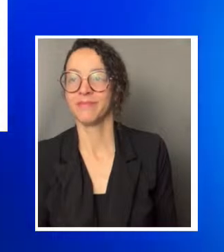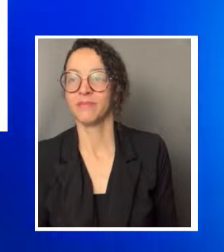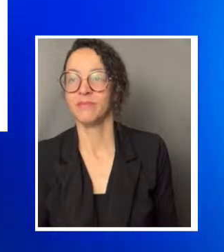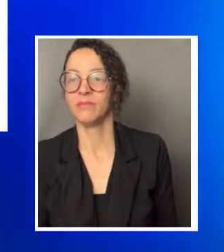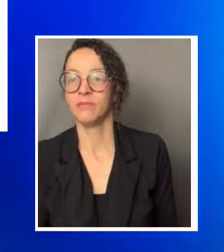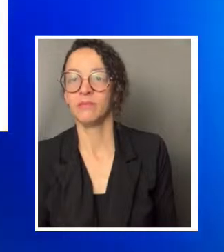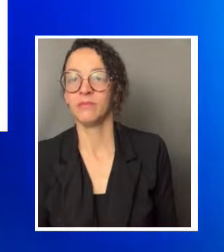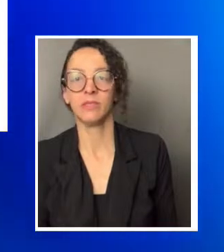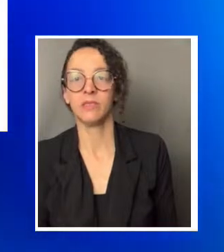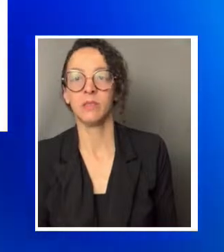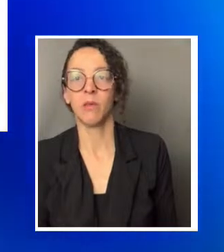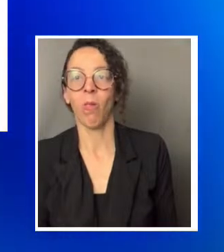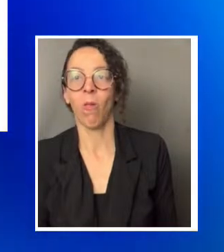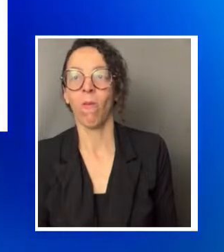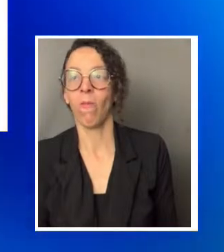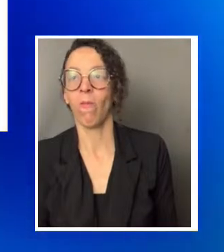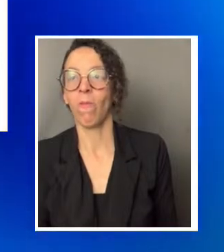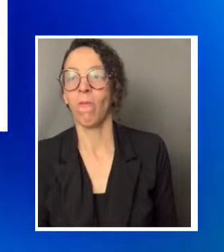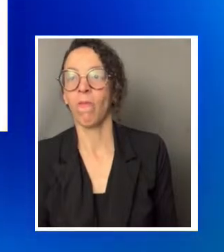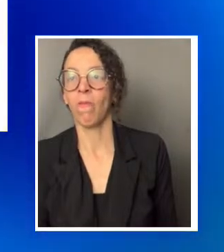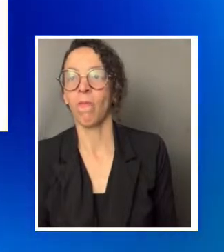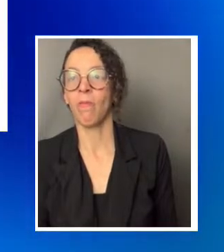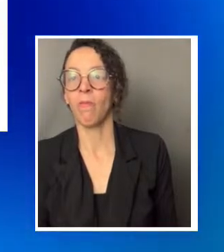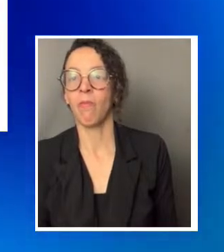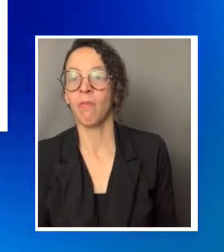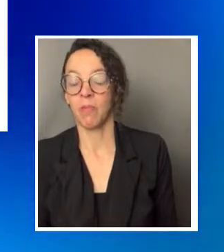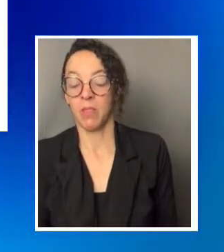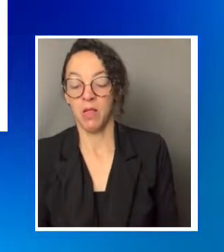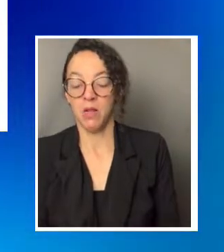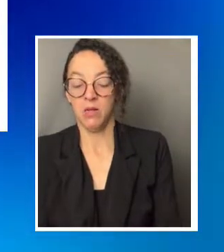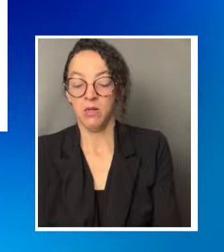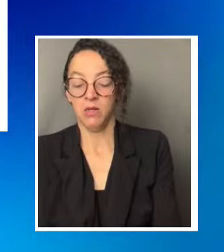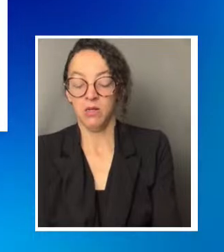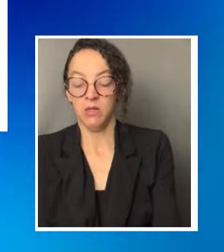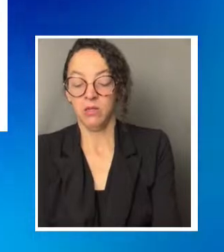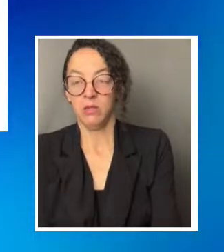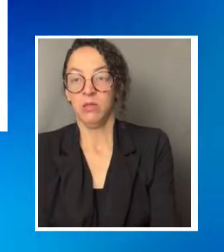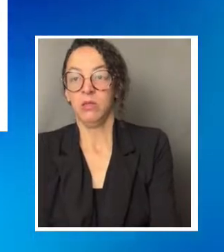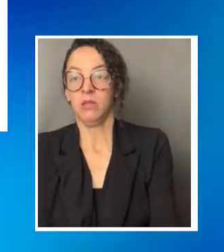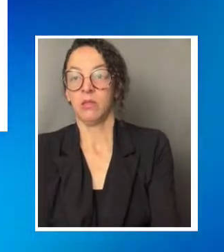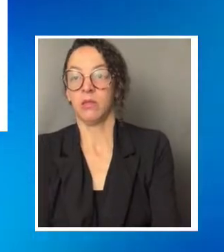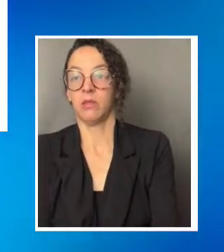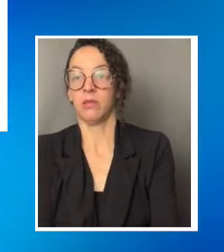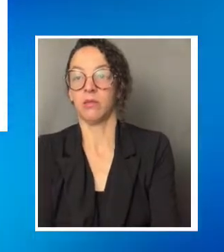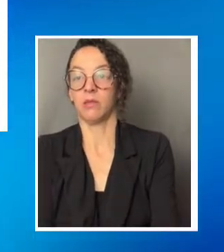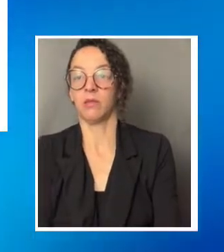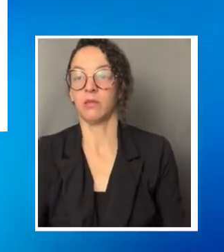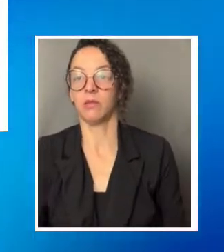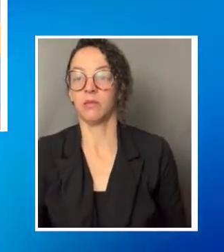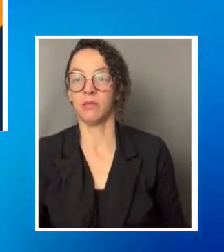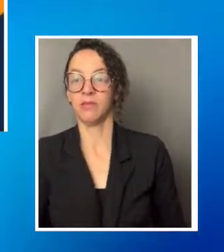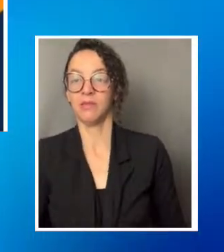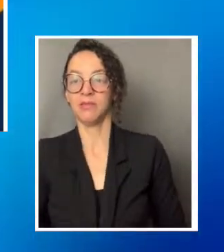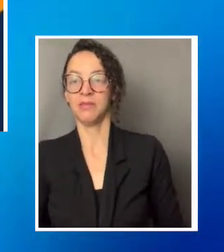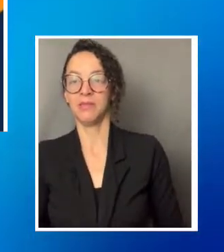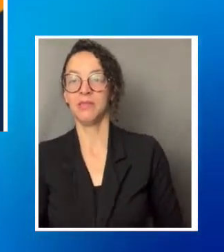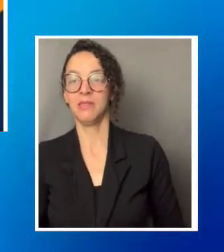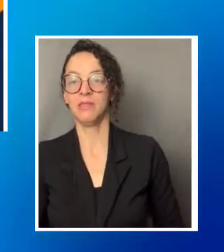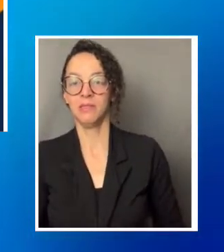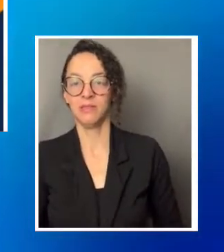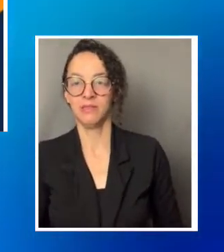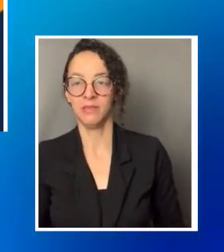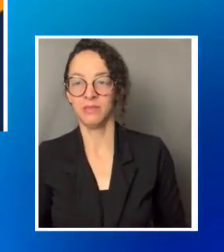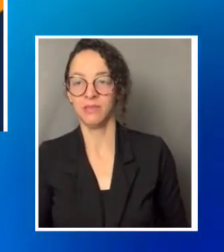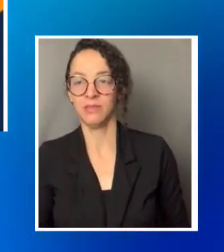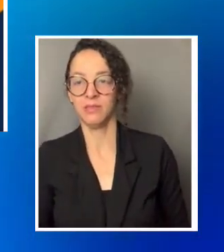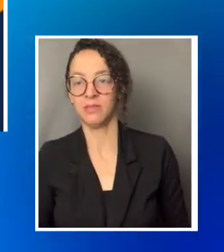Okay, so it would flow from her and she would pass it off to you, and that's where you come in. Got it. Okay. Hi, everyone. Can